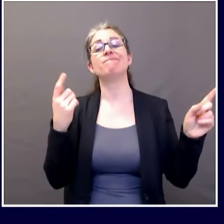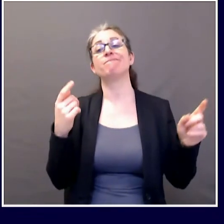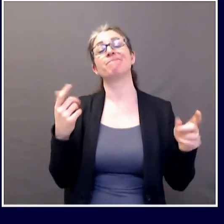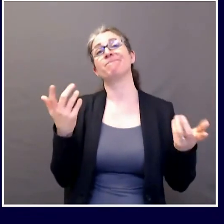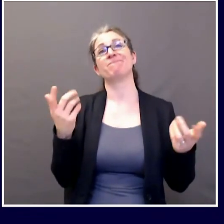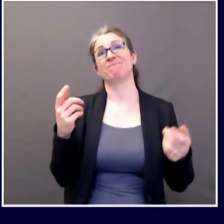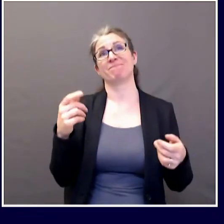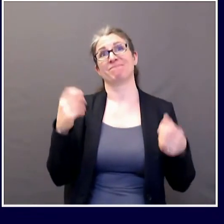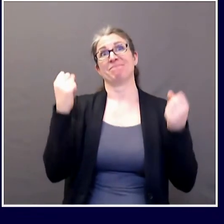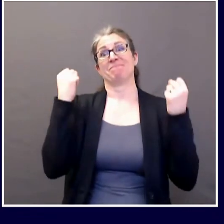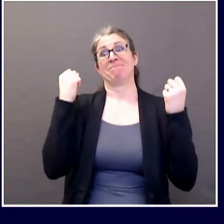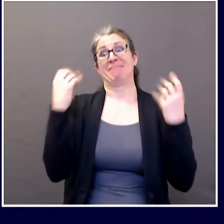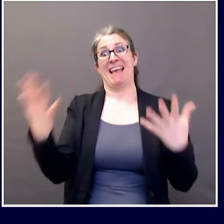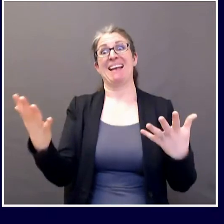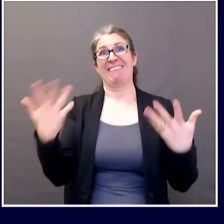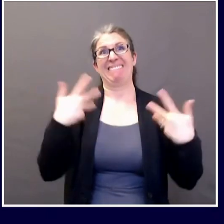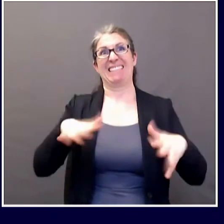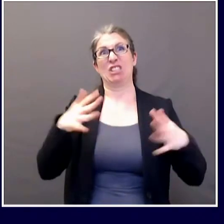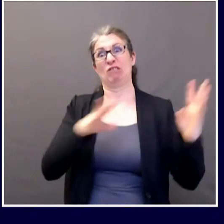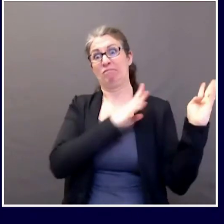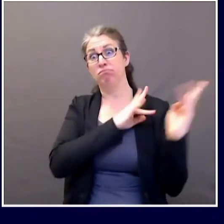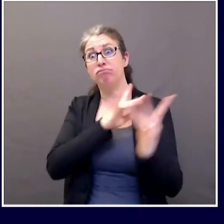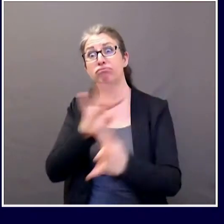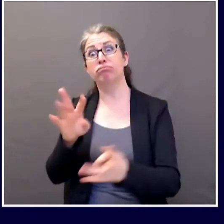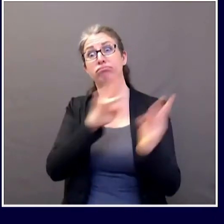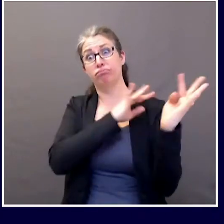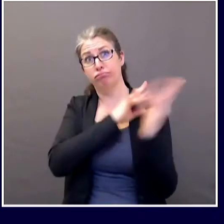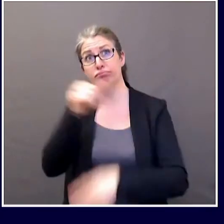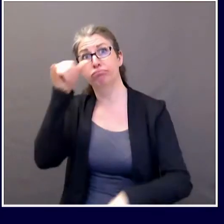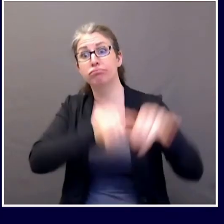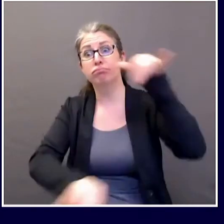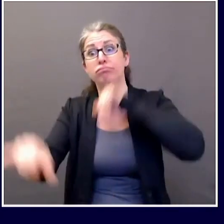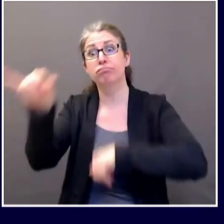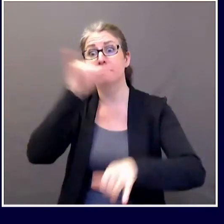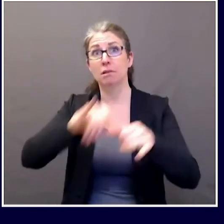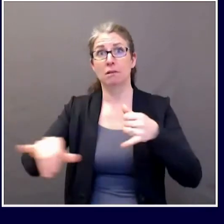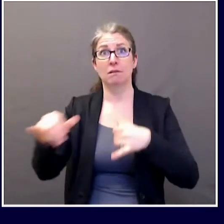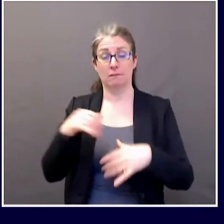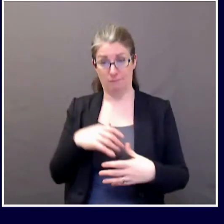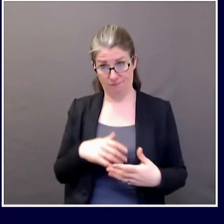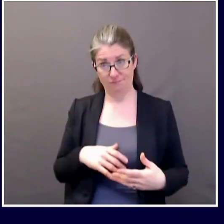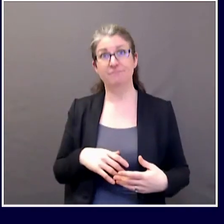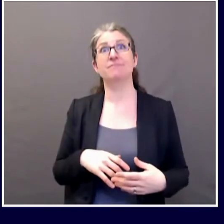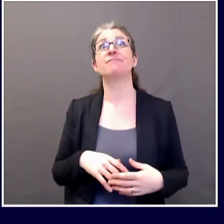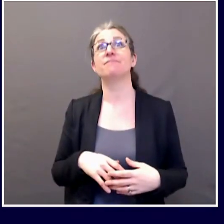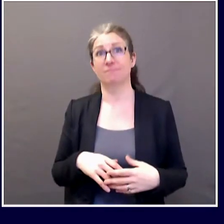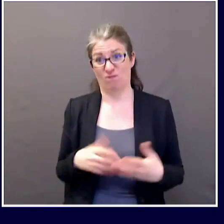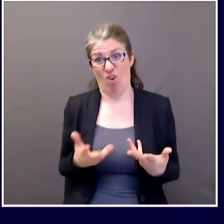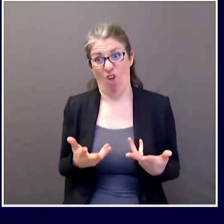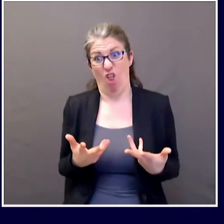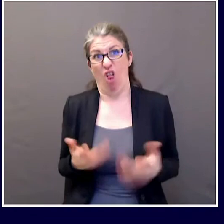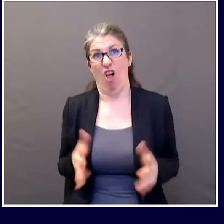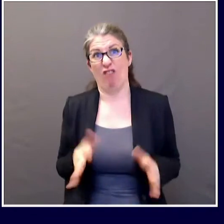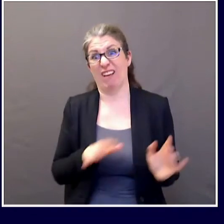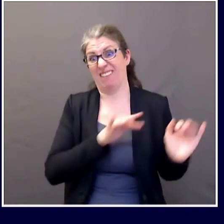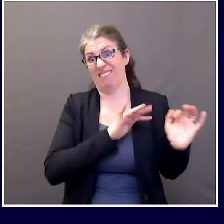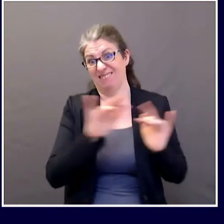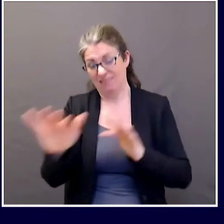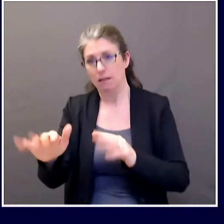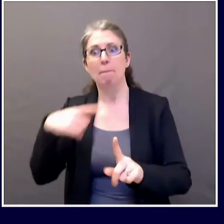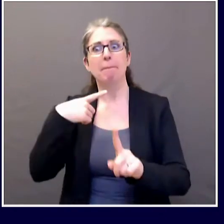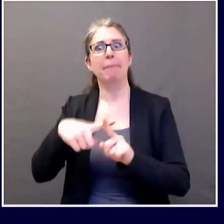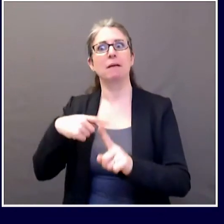they're also making sure they've got a steady supply of vaccine. So I don't think it's any one thing, and I certainly don't take it as evidence